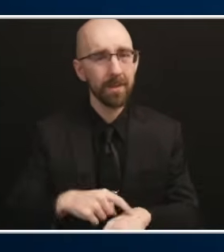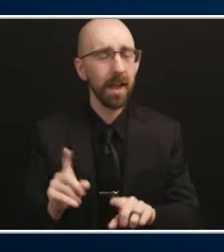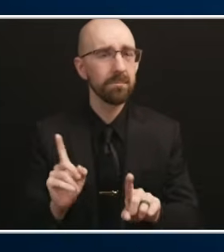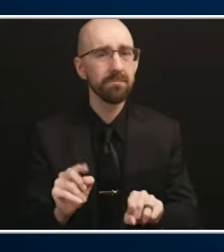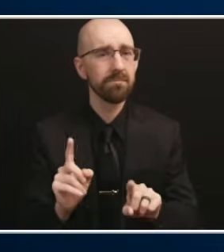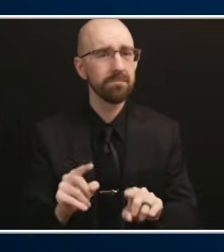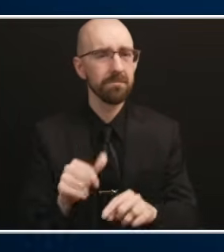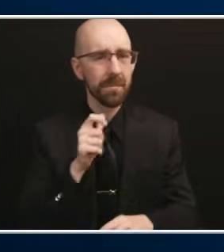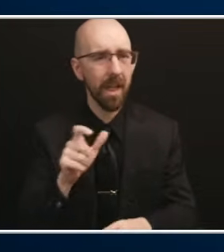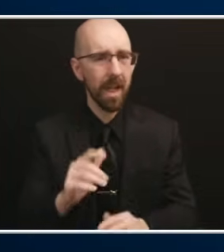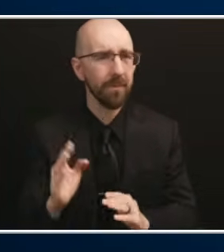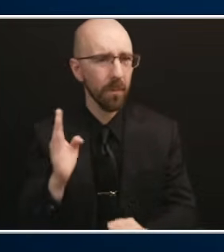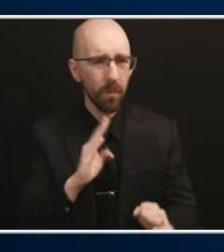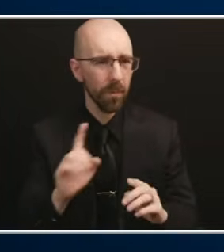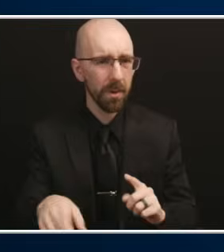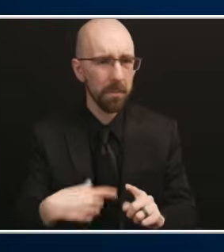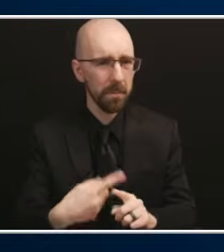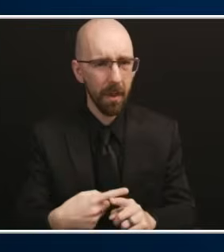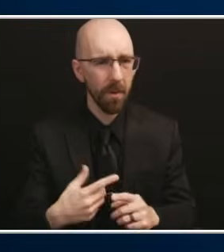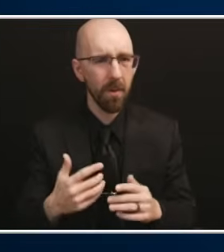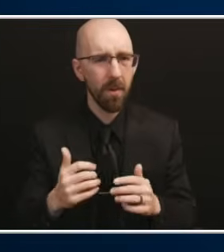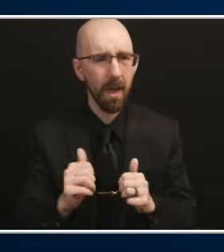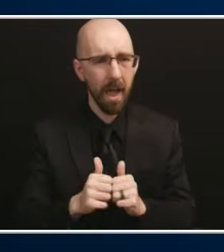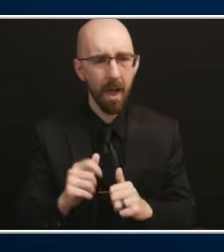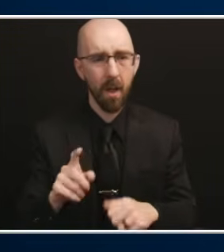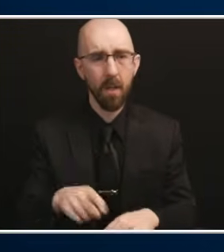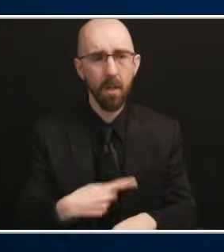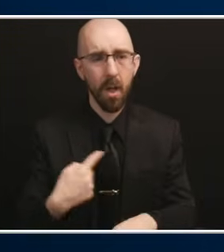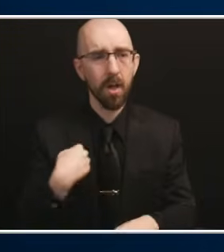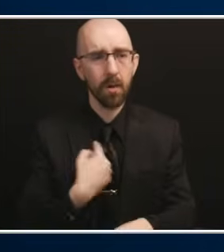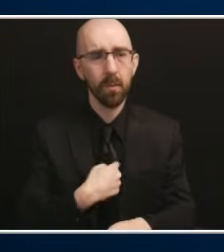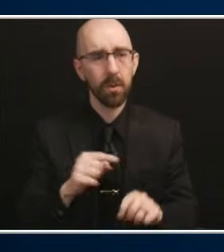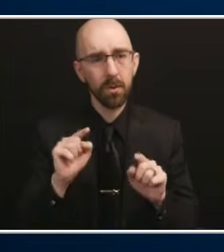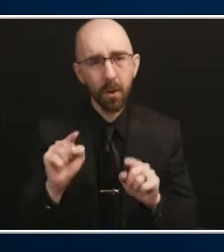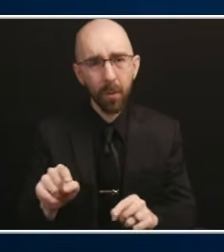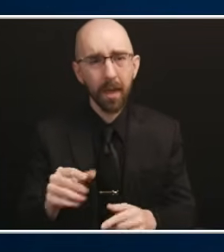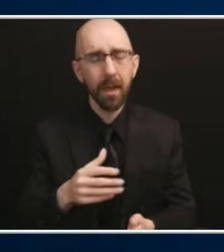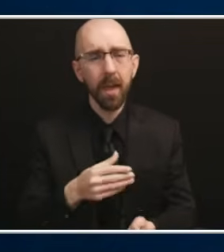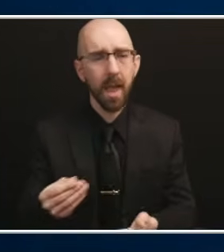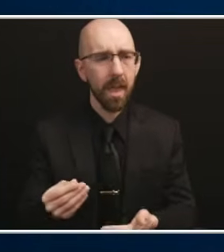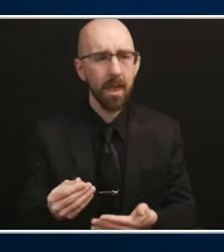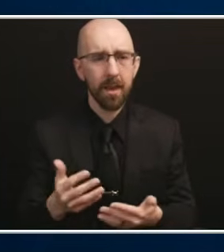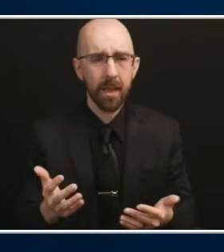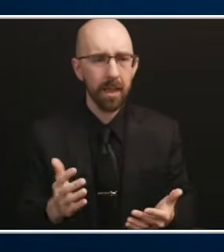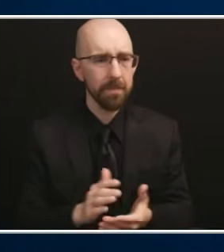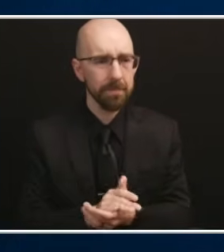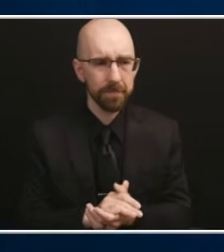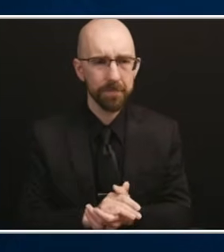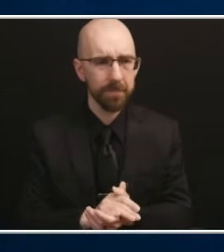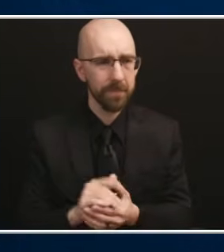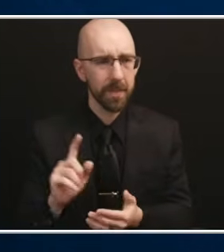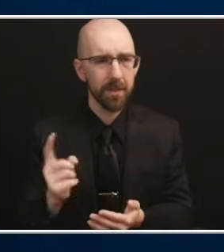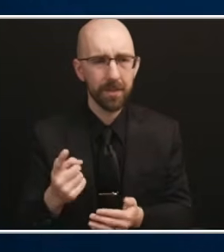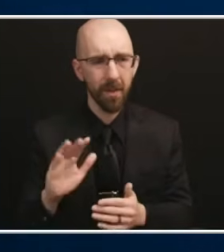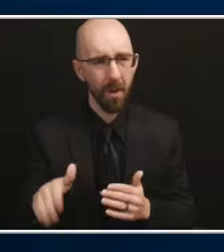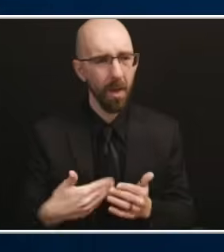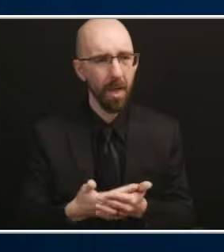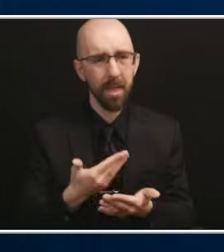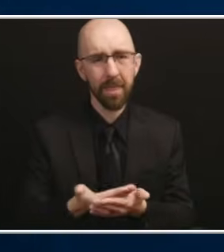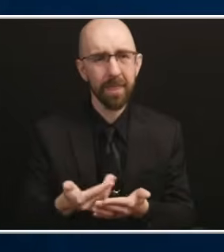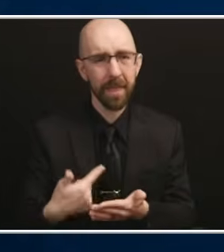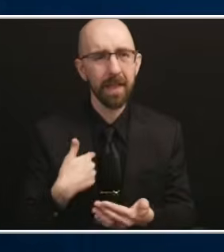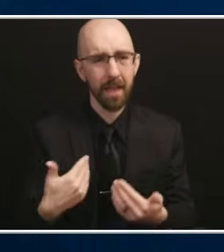worry about how long we're going to be somewhere, and just all the things that I had to